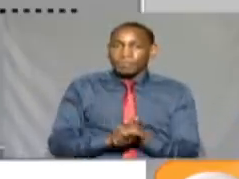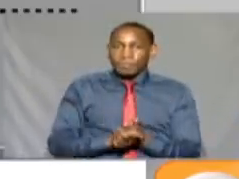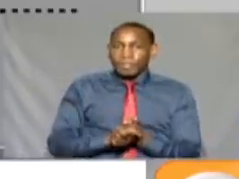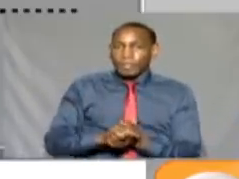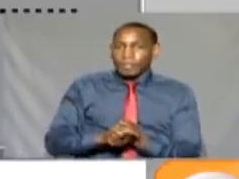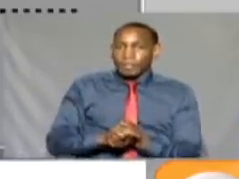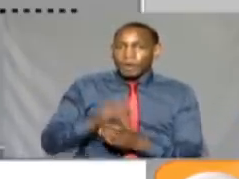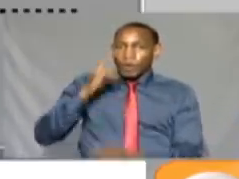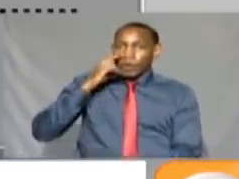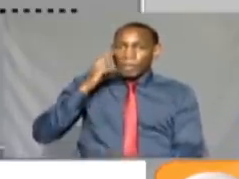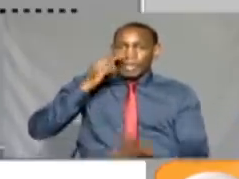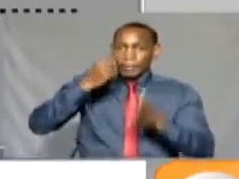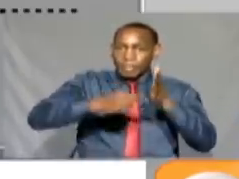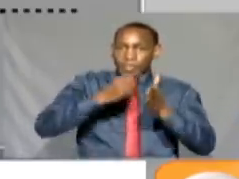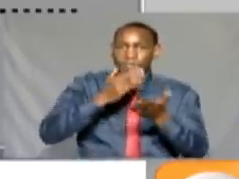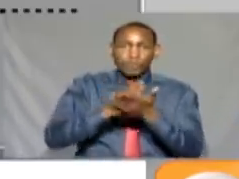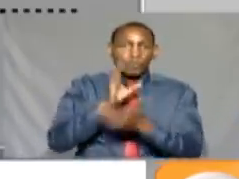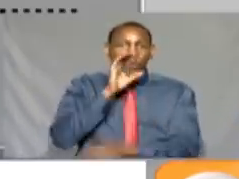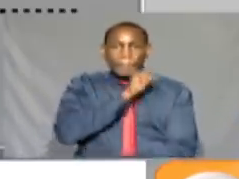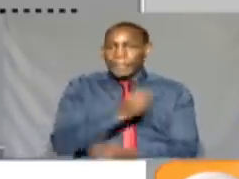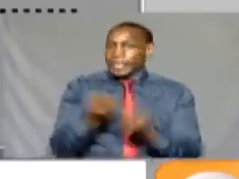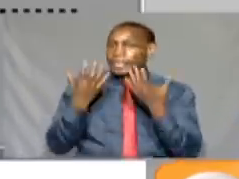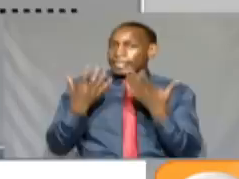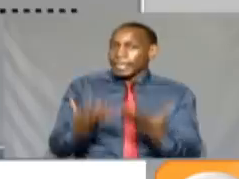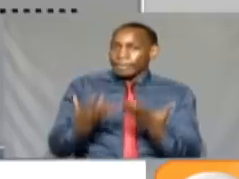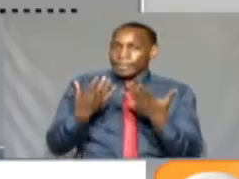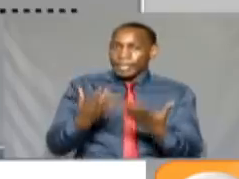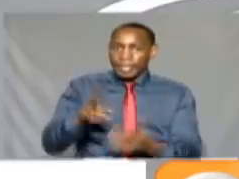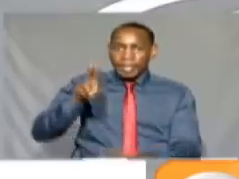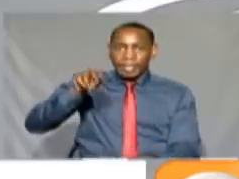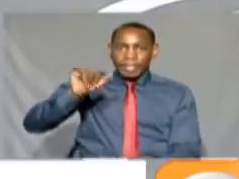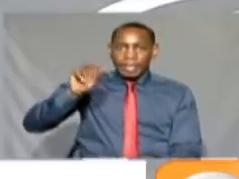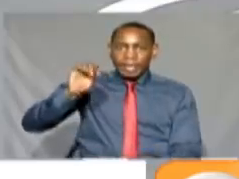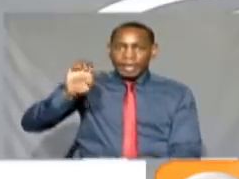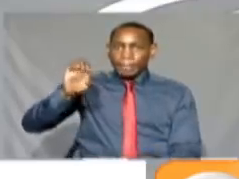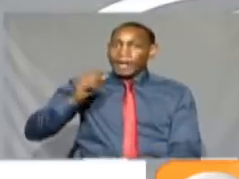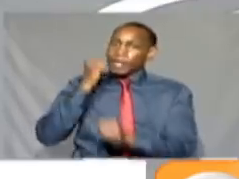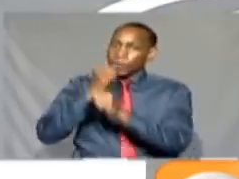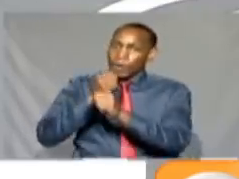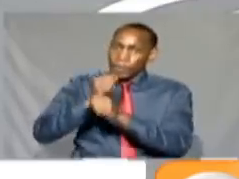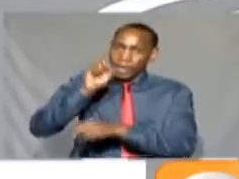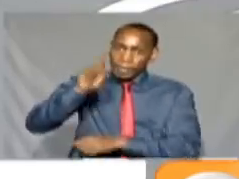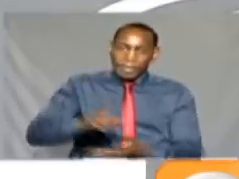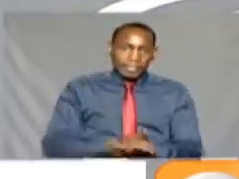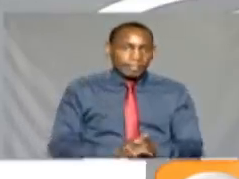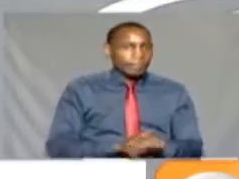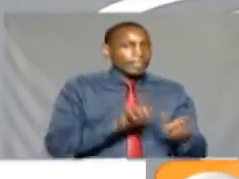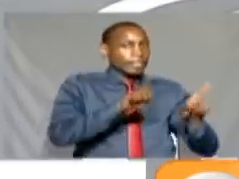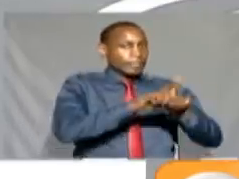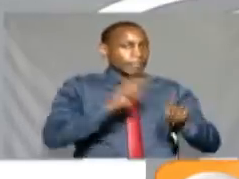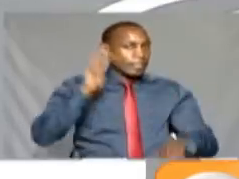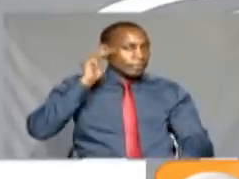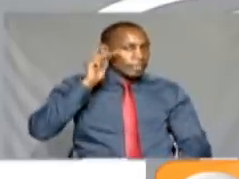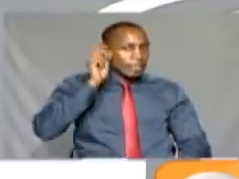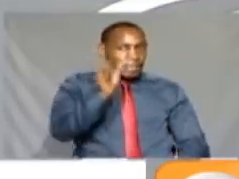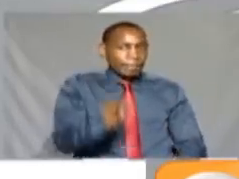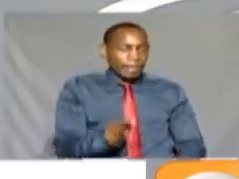comedy industry? Okay. We miss them so much. Nyambane, do something. By Obaga, here ni kisi. Oh, mtu